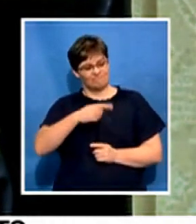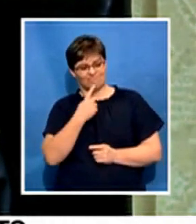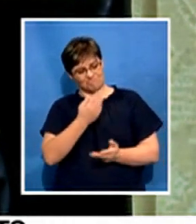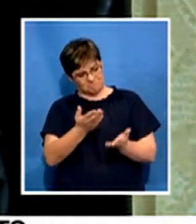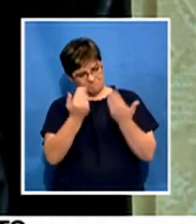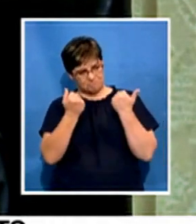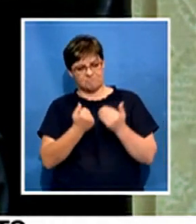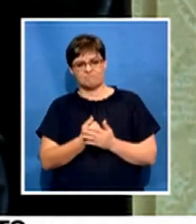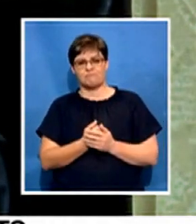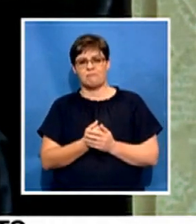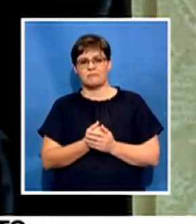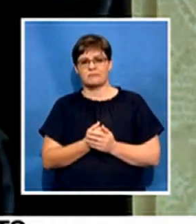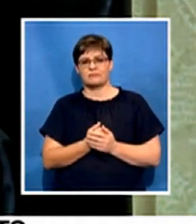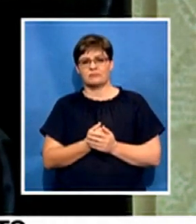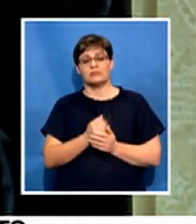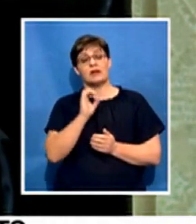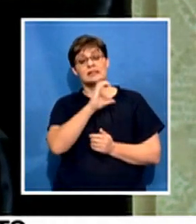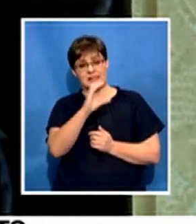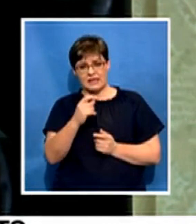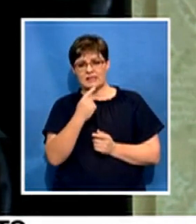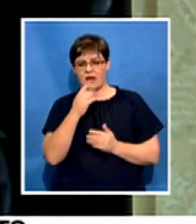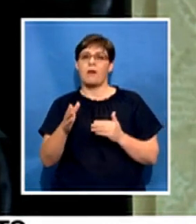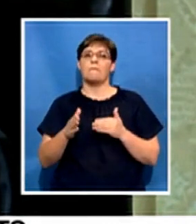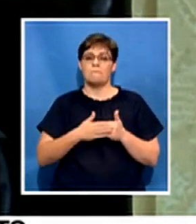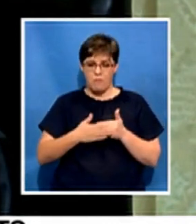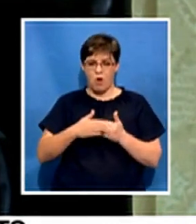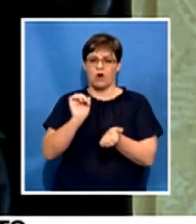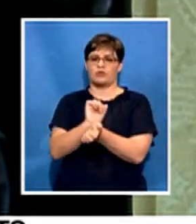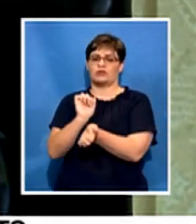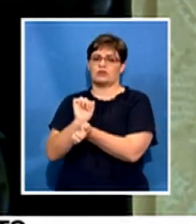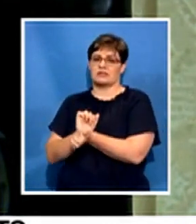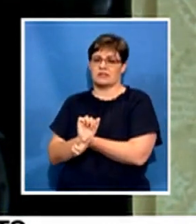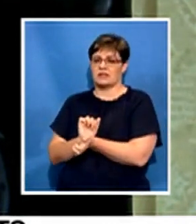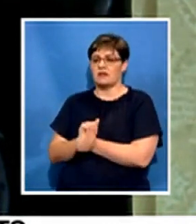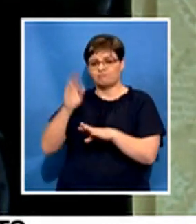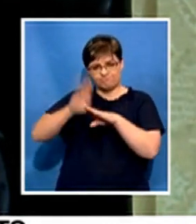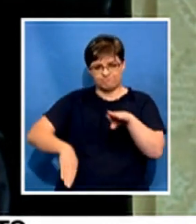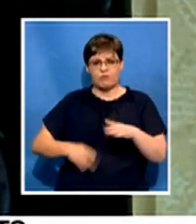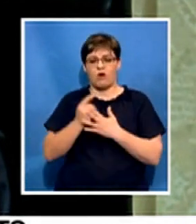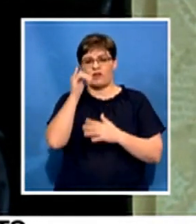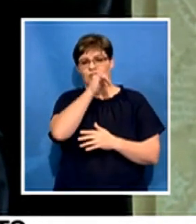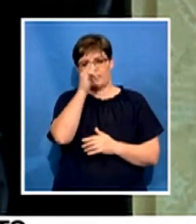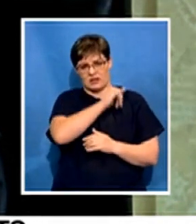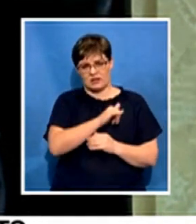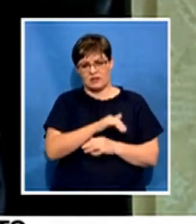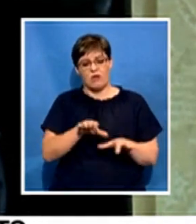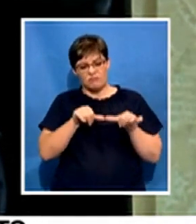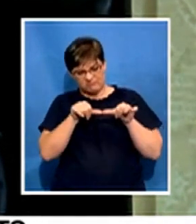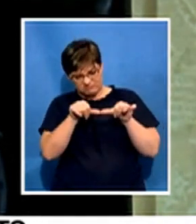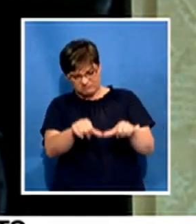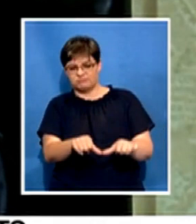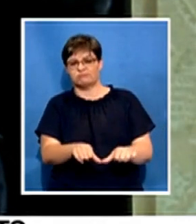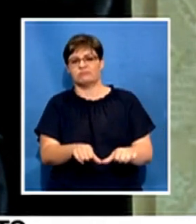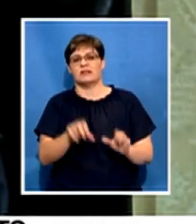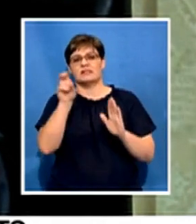called for more arrest and conviction of criminals who continue to steal inside and outside